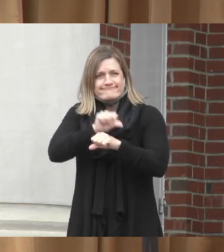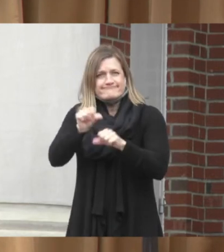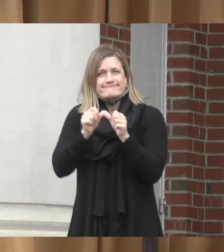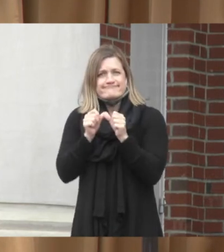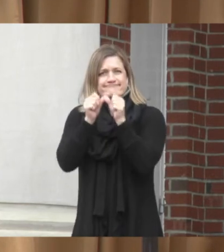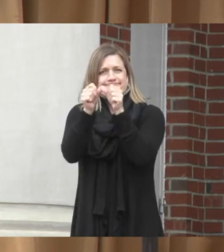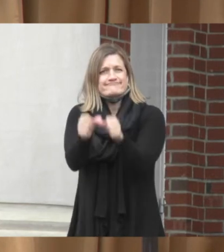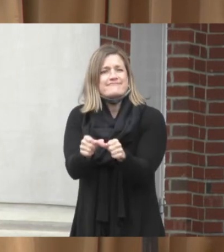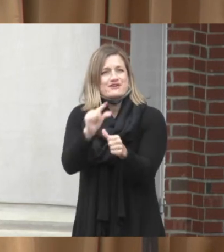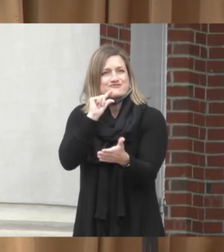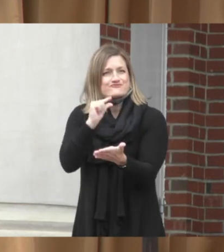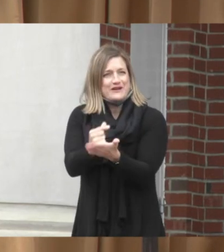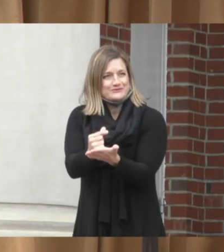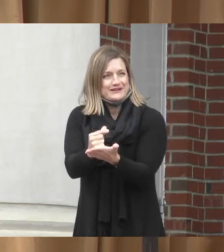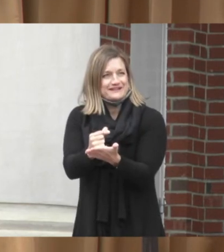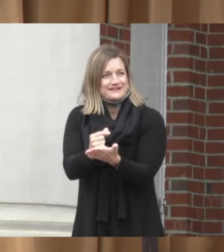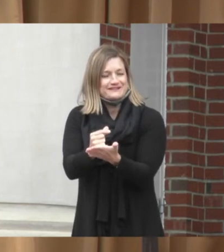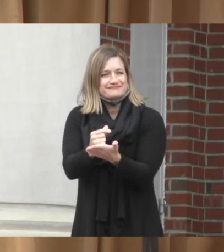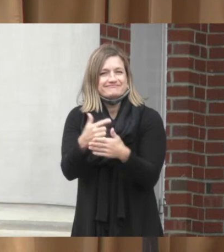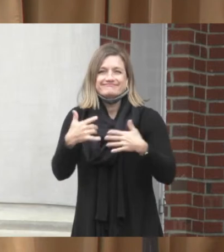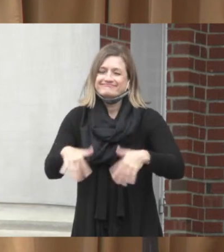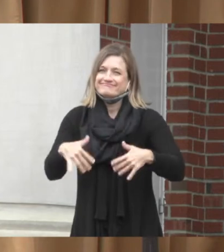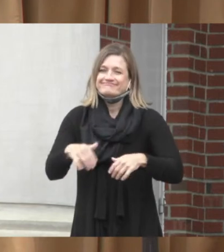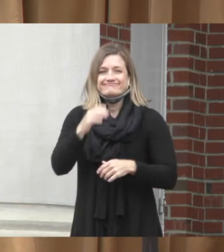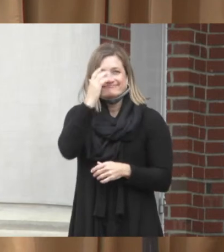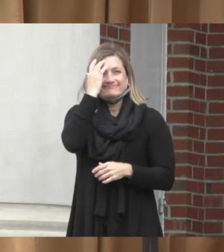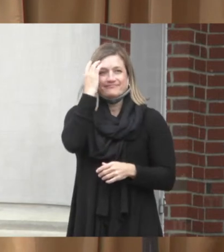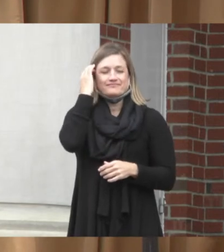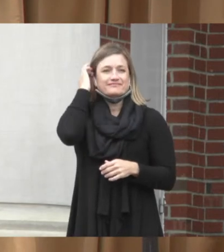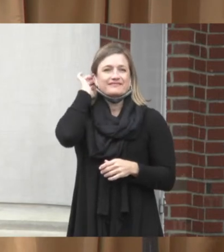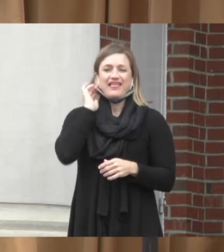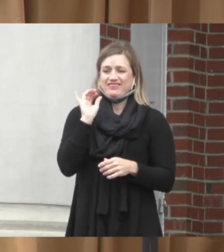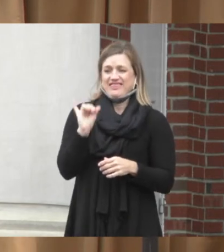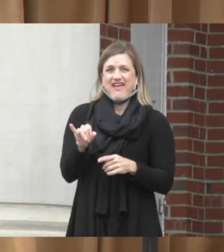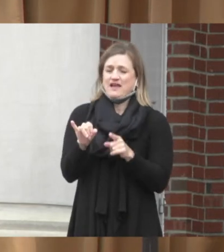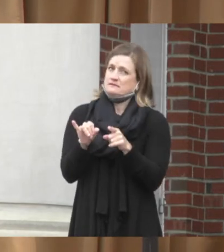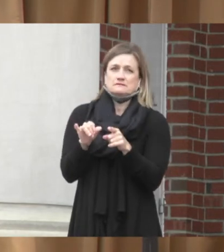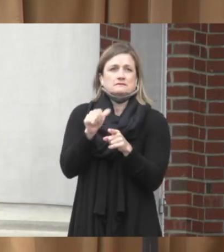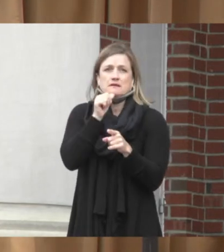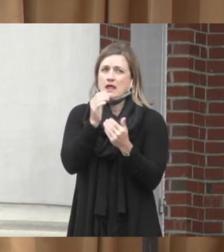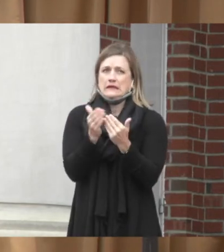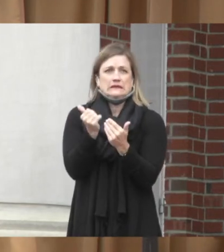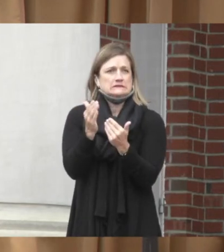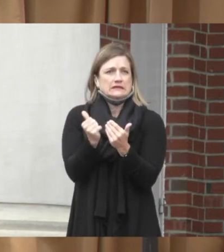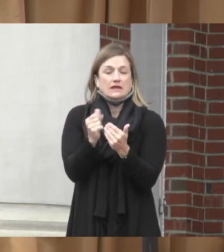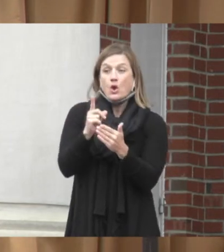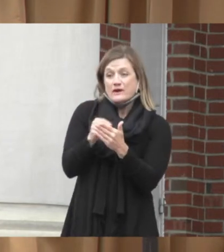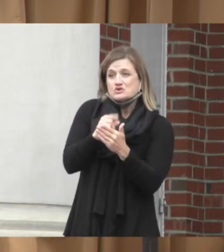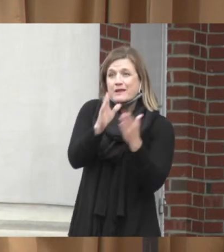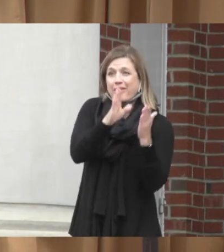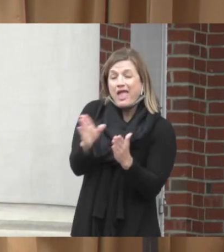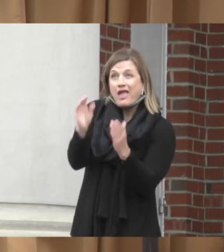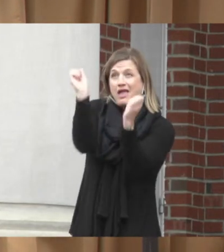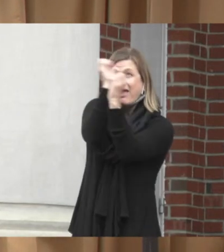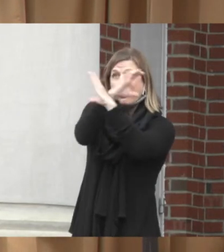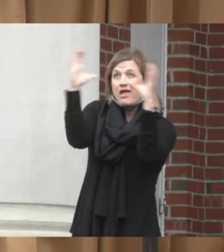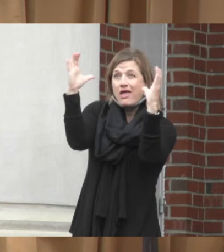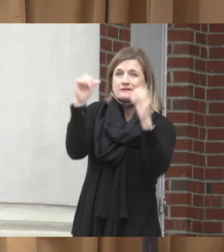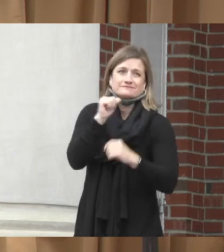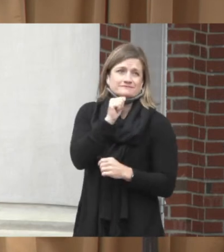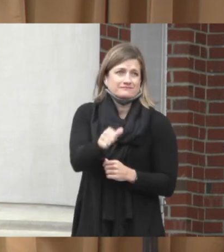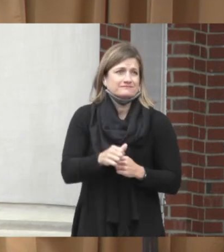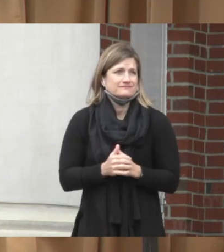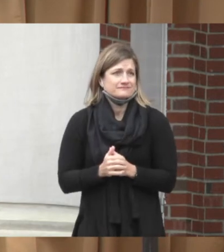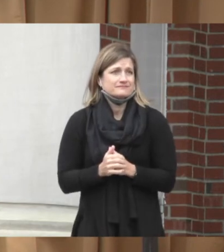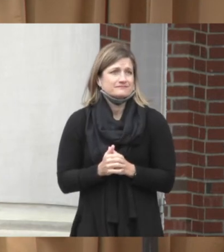you really made a path for yourself. I know that it wasn't easy, and it wasn't what you had planned, but I just want you to